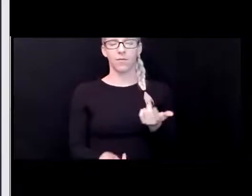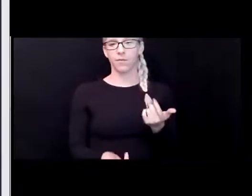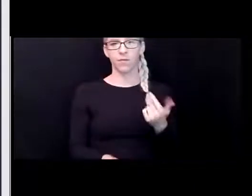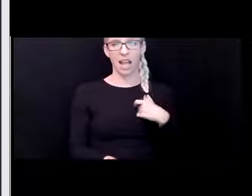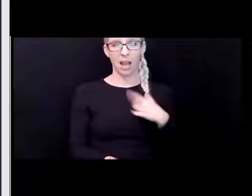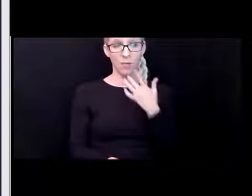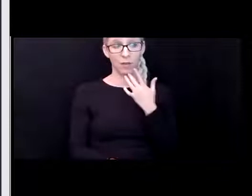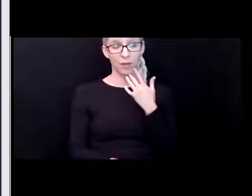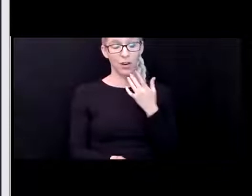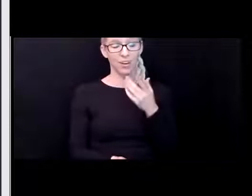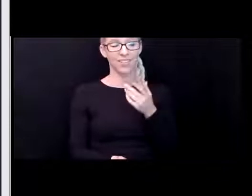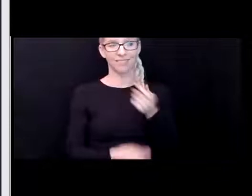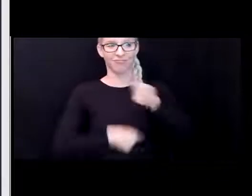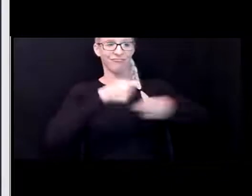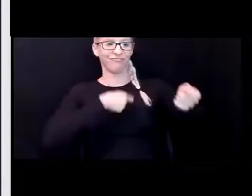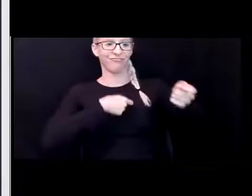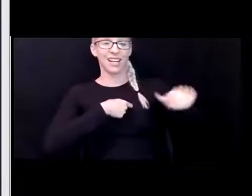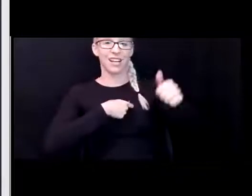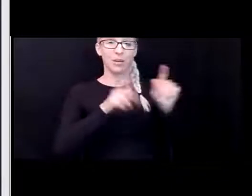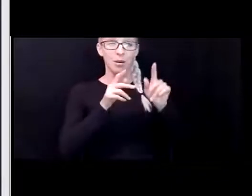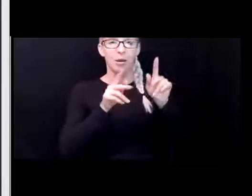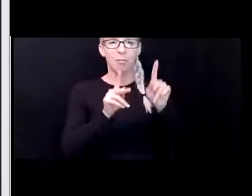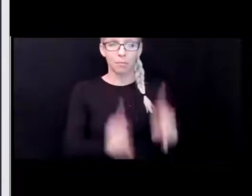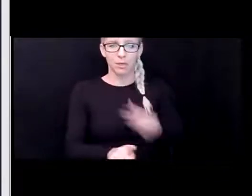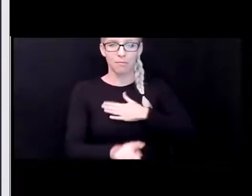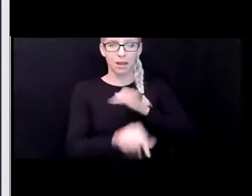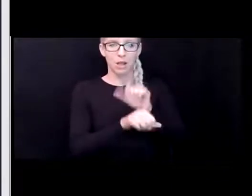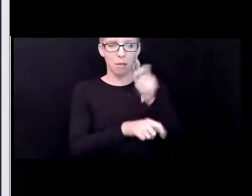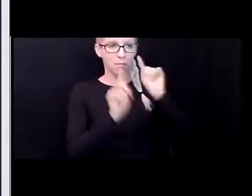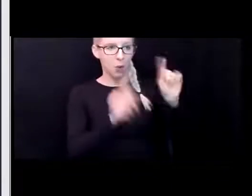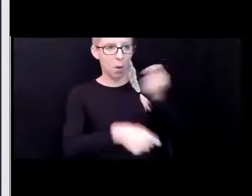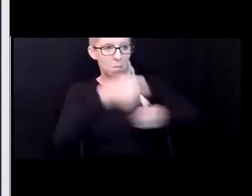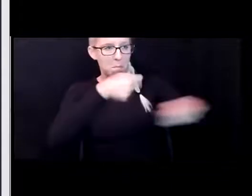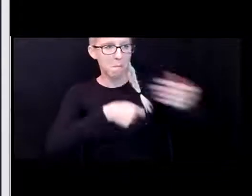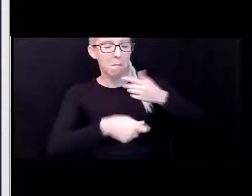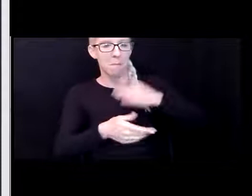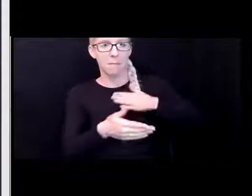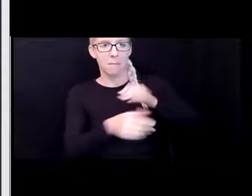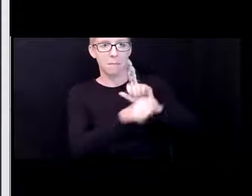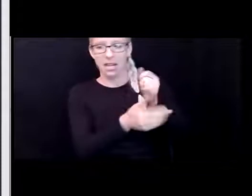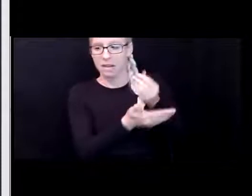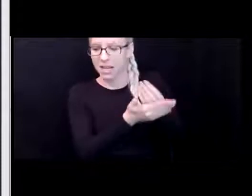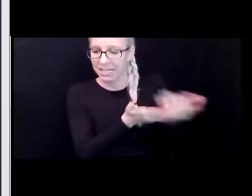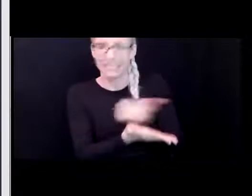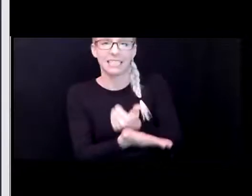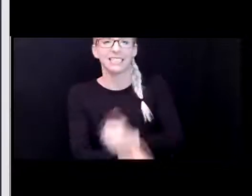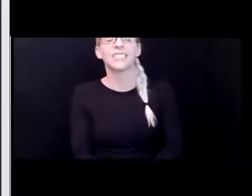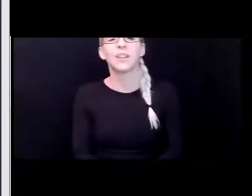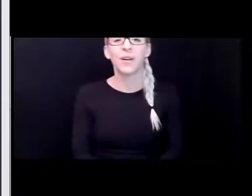someone else goes to work for me and I collect the income. So this gets back to those things that we have to personally do for